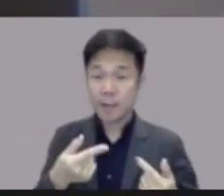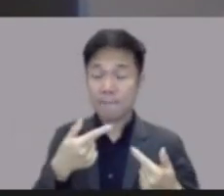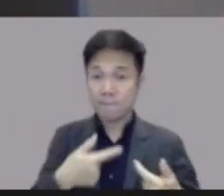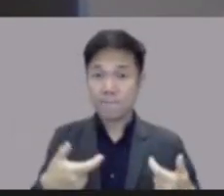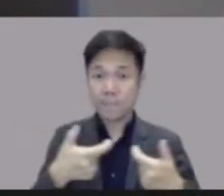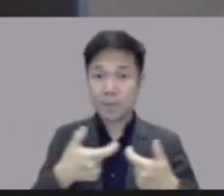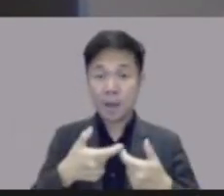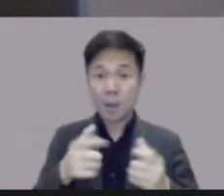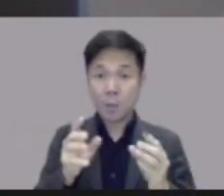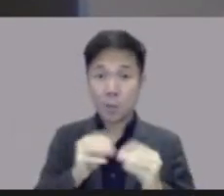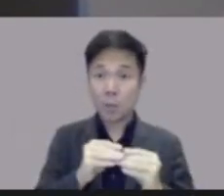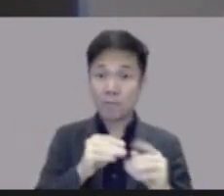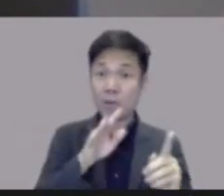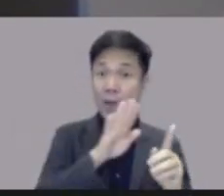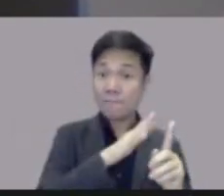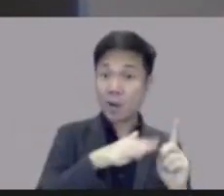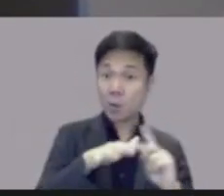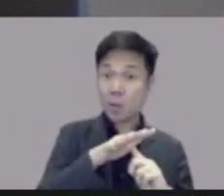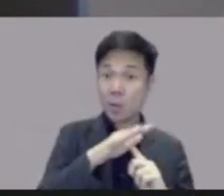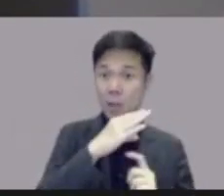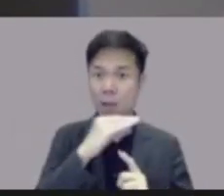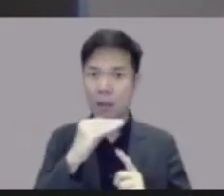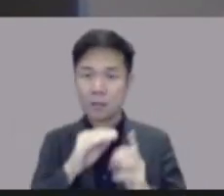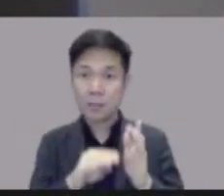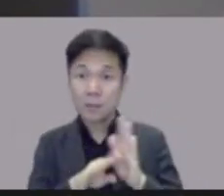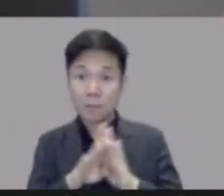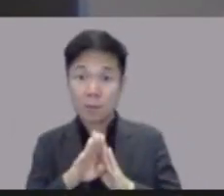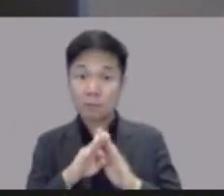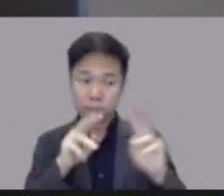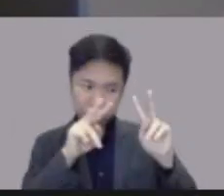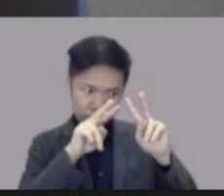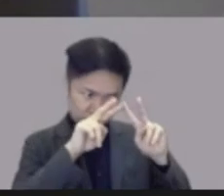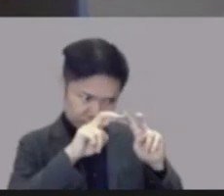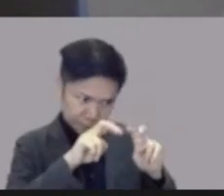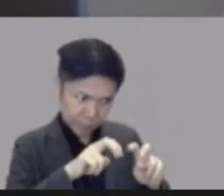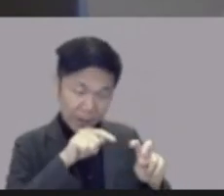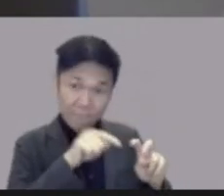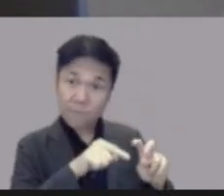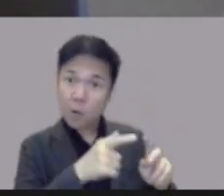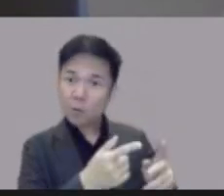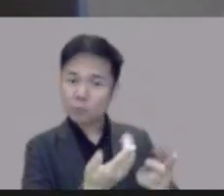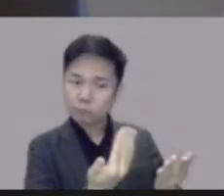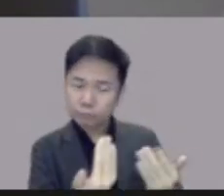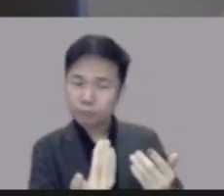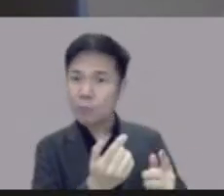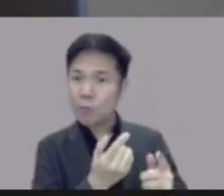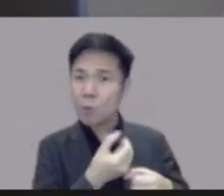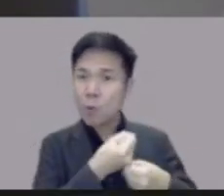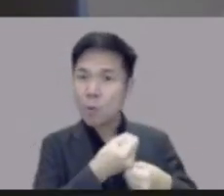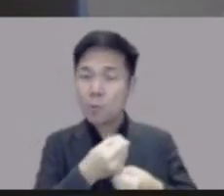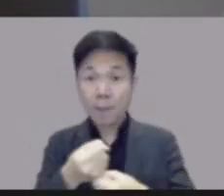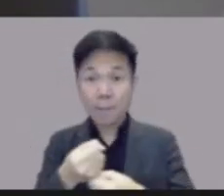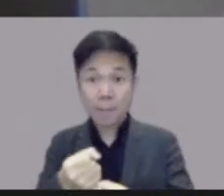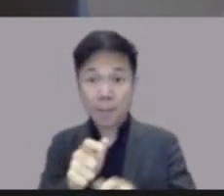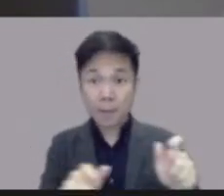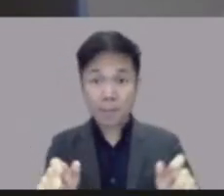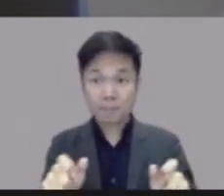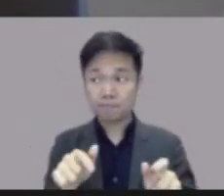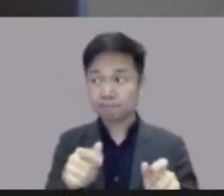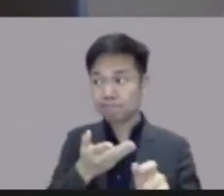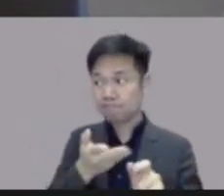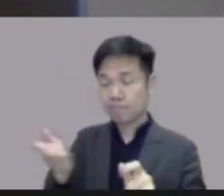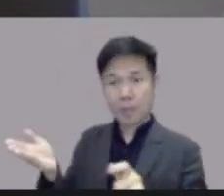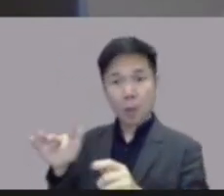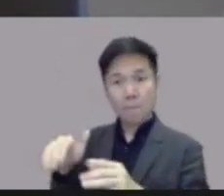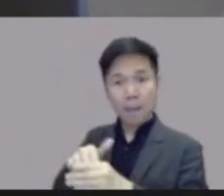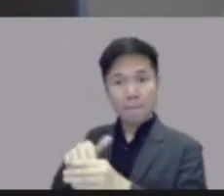environment and development examine the credentials of Representatives received by the member states in accordance